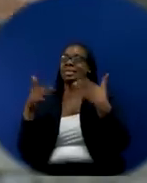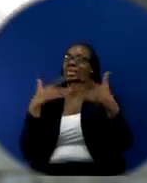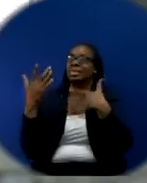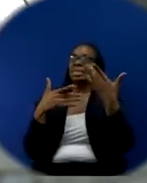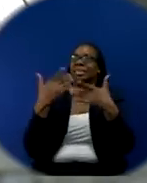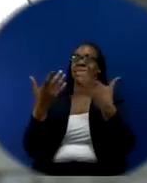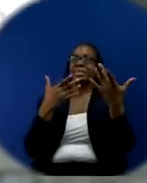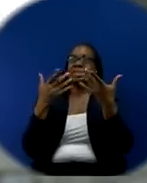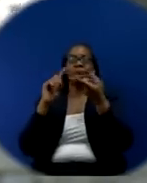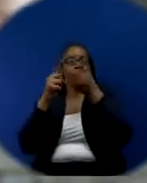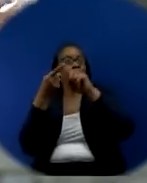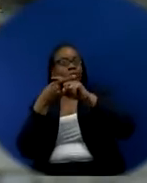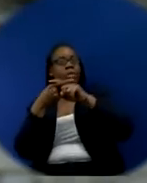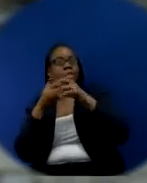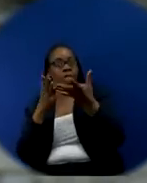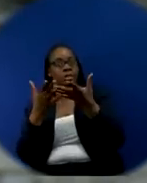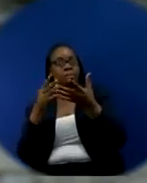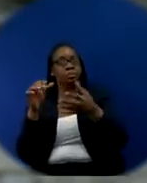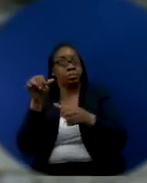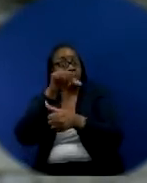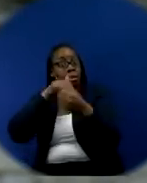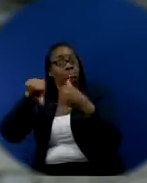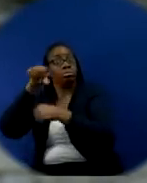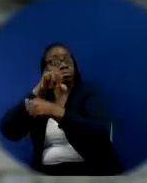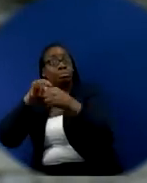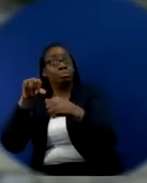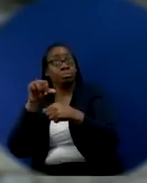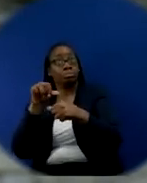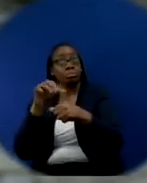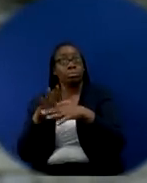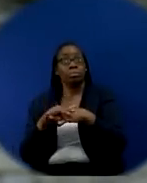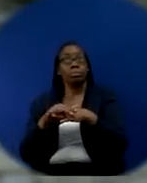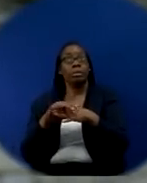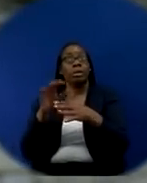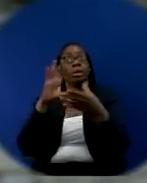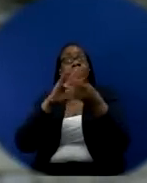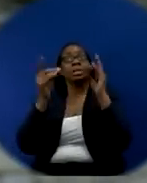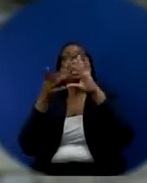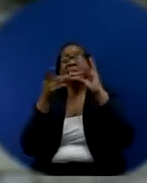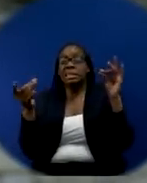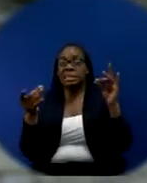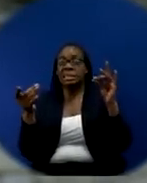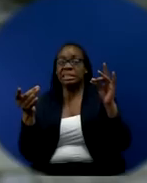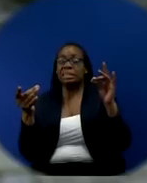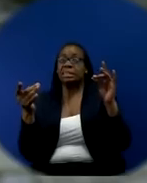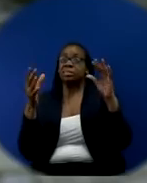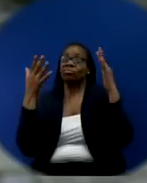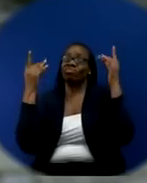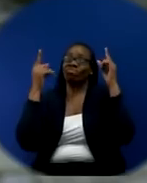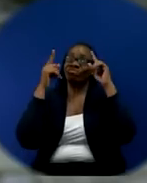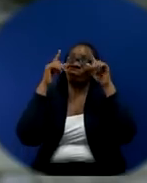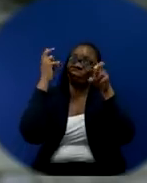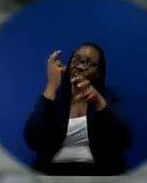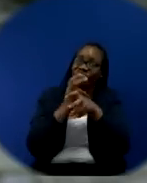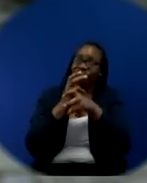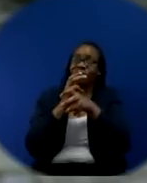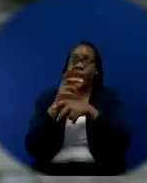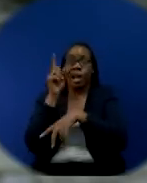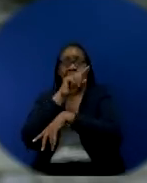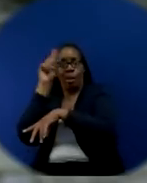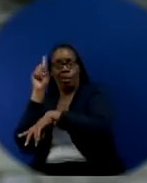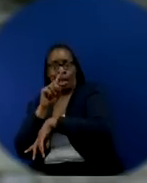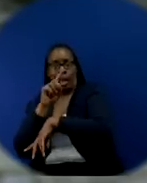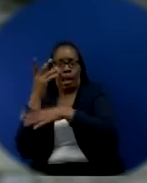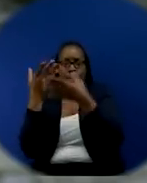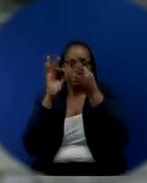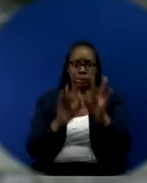company of one another. And this is where the story gets difficult, because in the midst of these